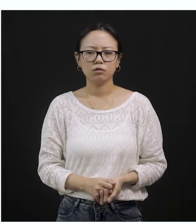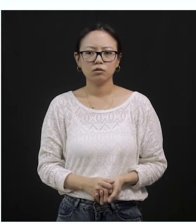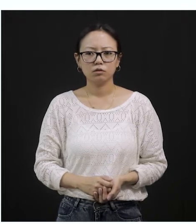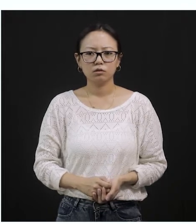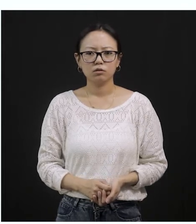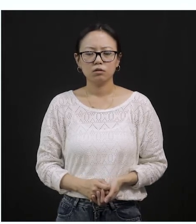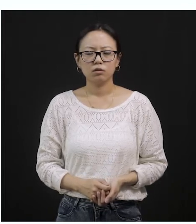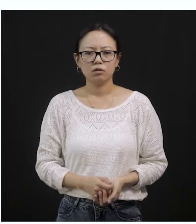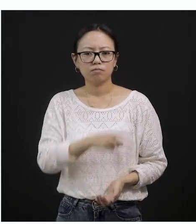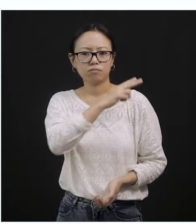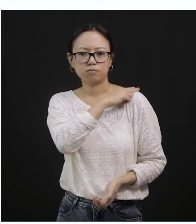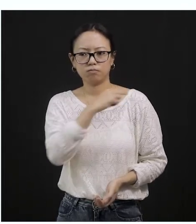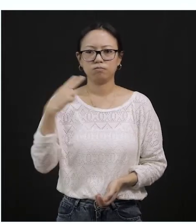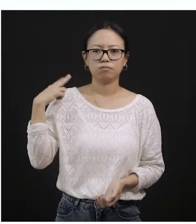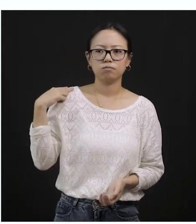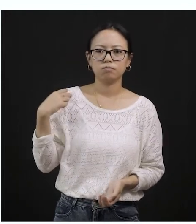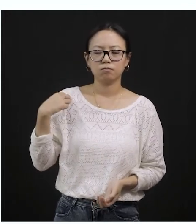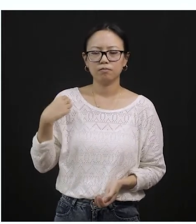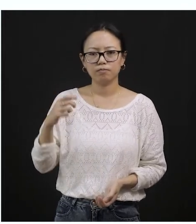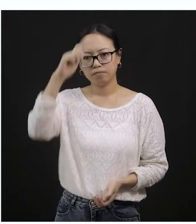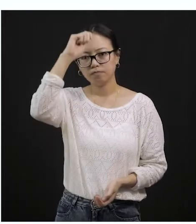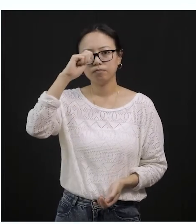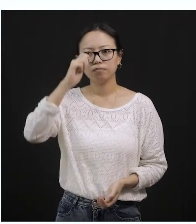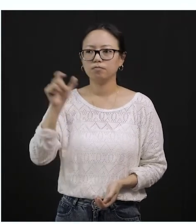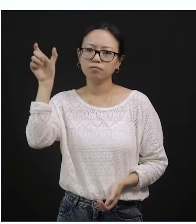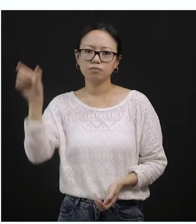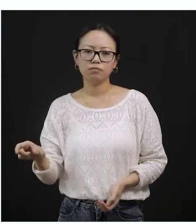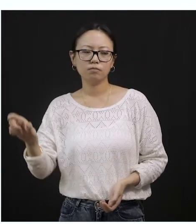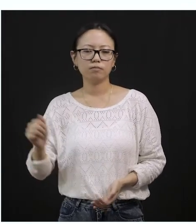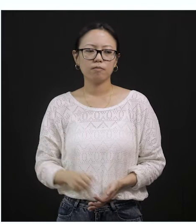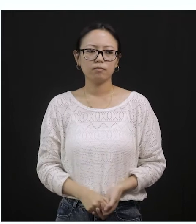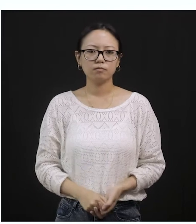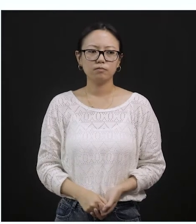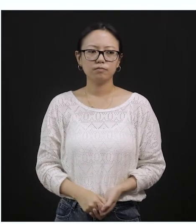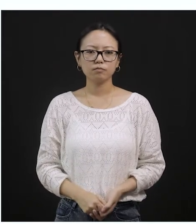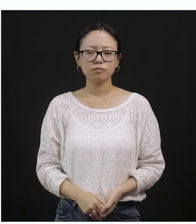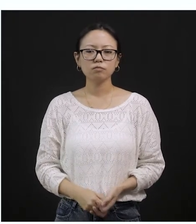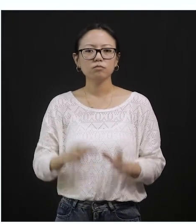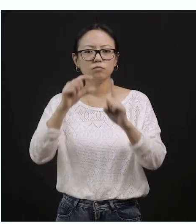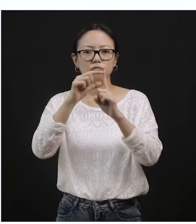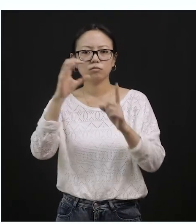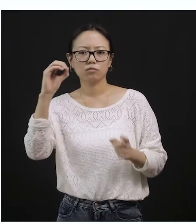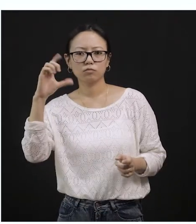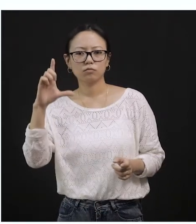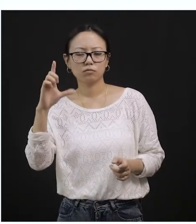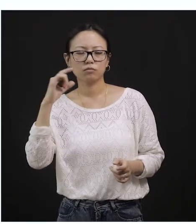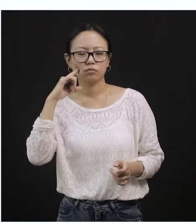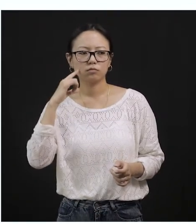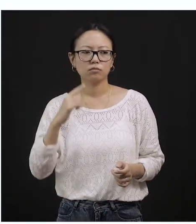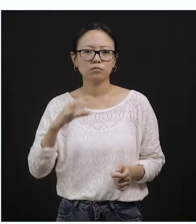with a uniform and with 2 stars, right? So this is none other than a police.